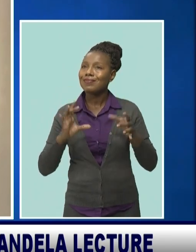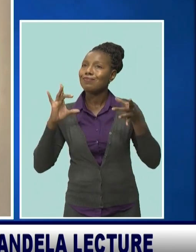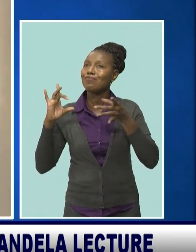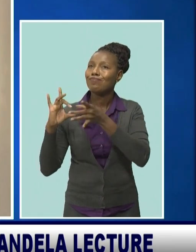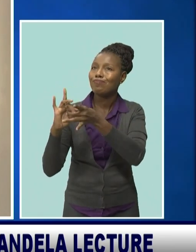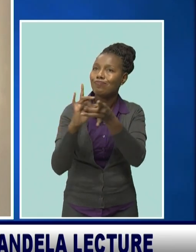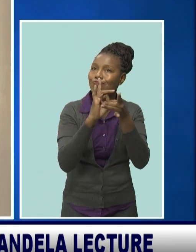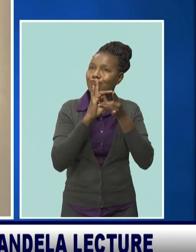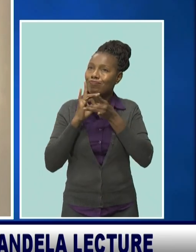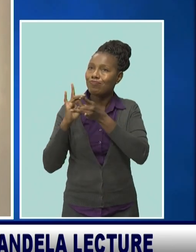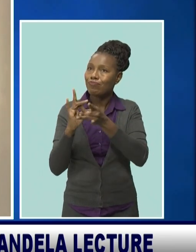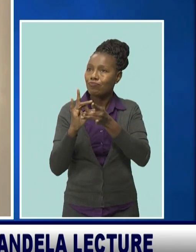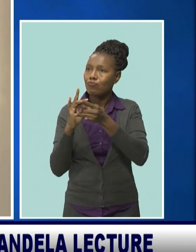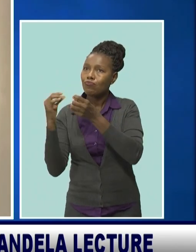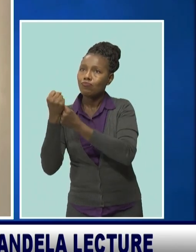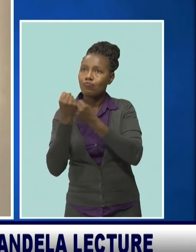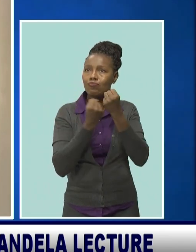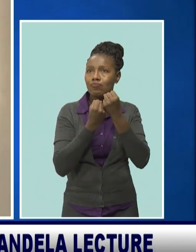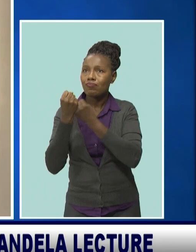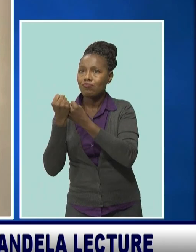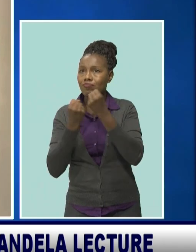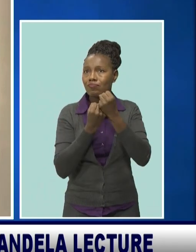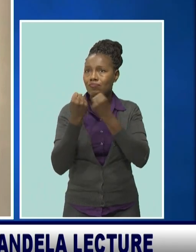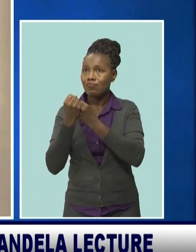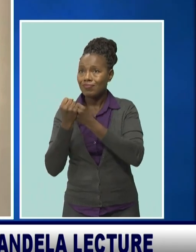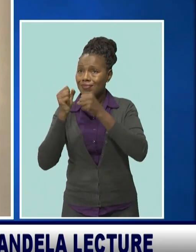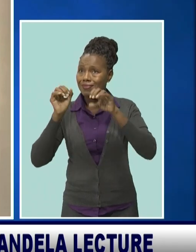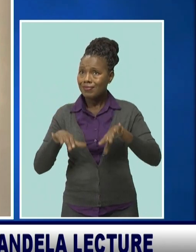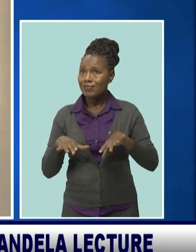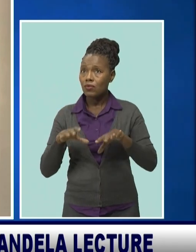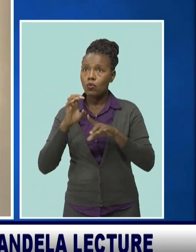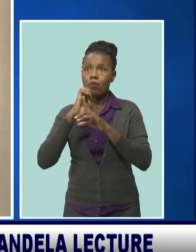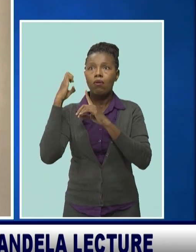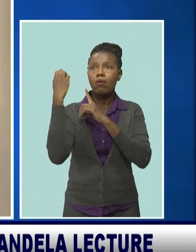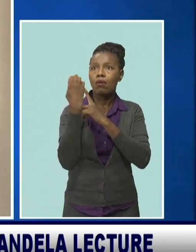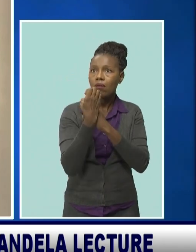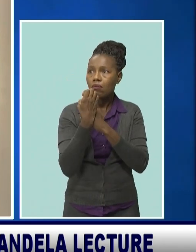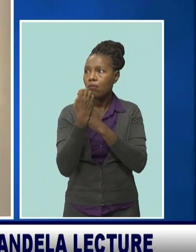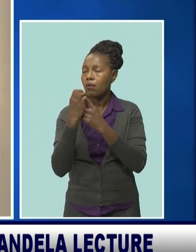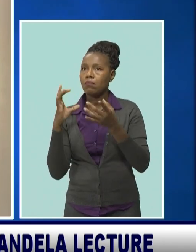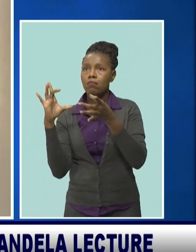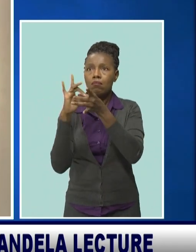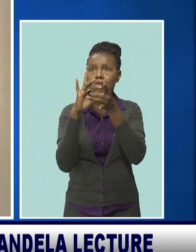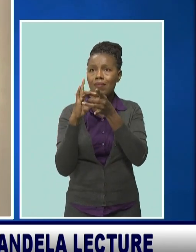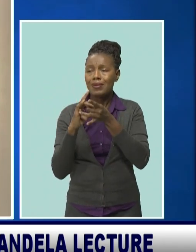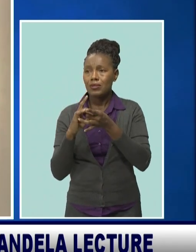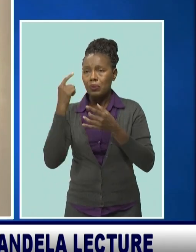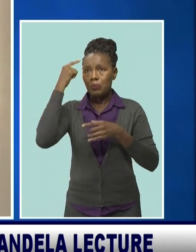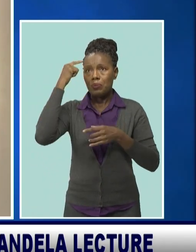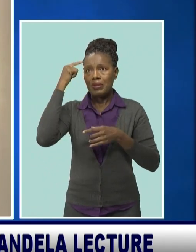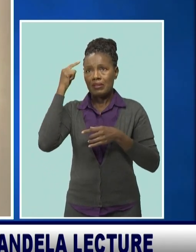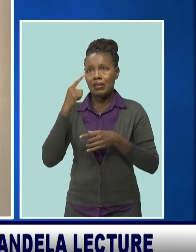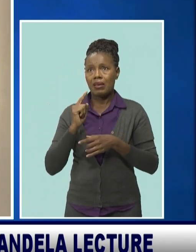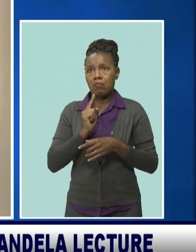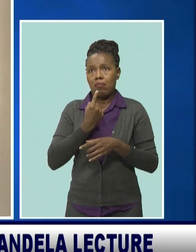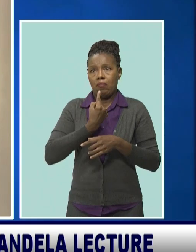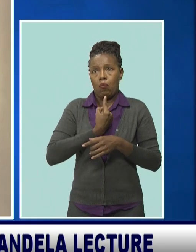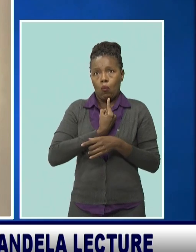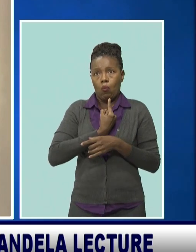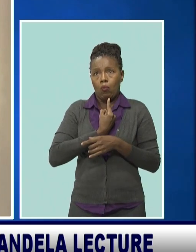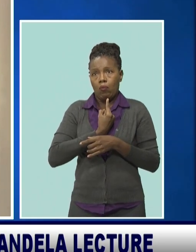we bonded with each other? Are we bonded with the environment? Do we always think solidarity before we think